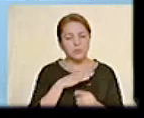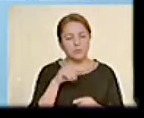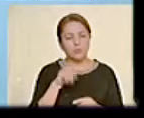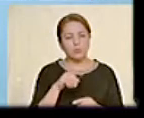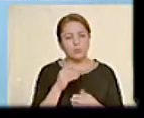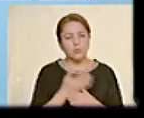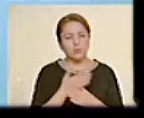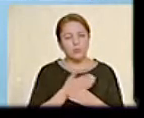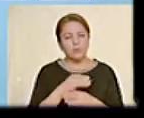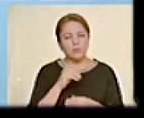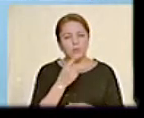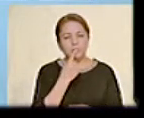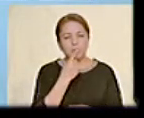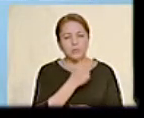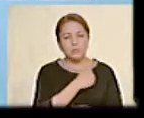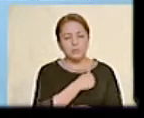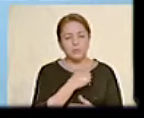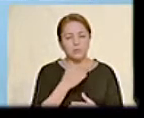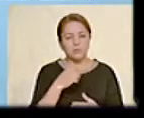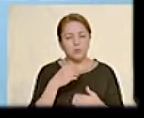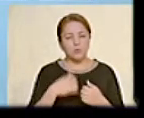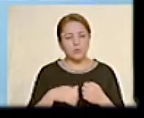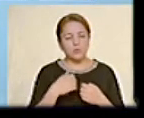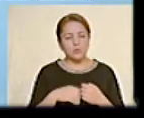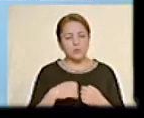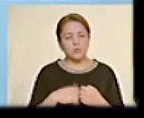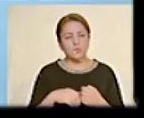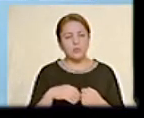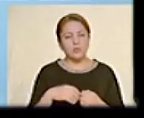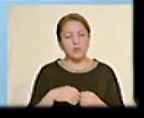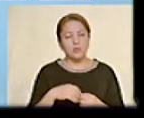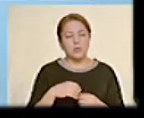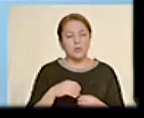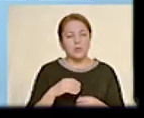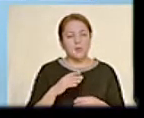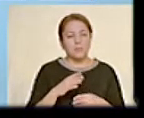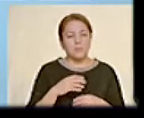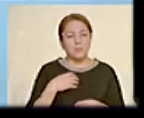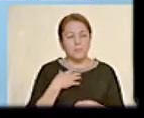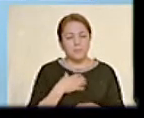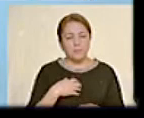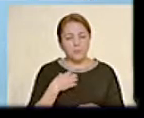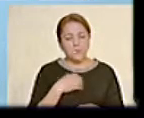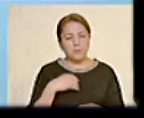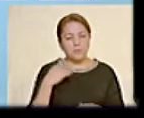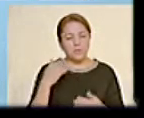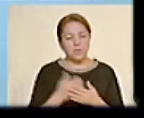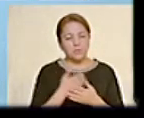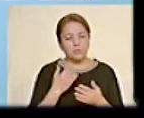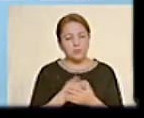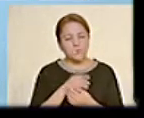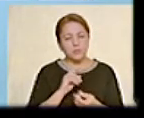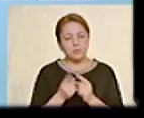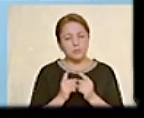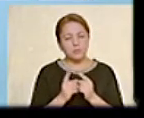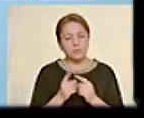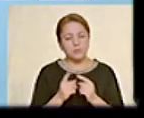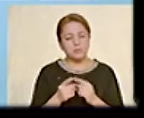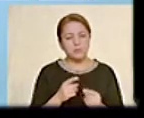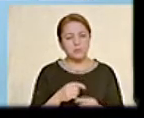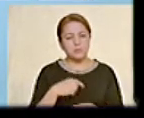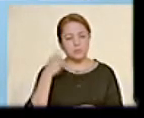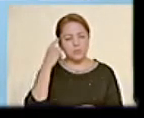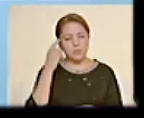harbiylar orasida maxfiy axborotlarni almashish tashkil etilishi ko'zda tutilgan edi. Lekin ushbu